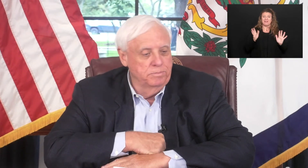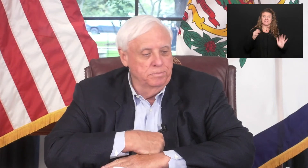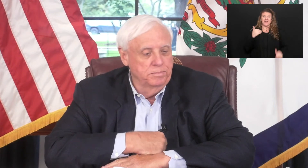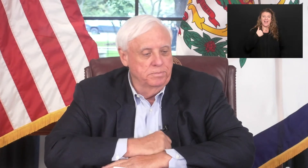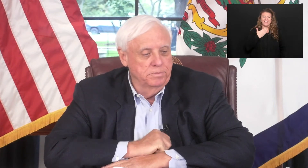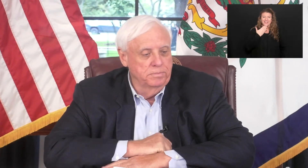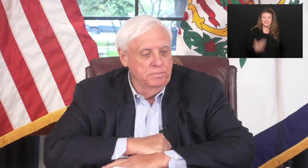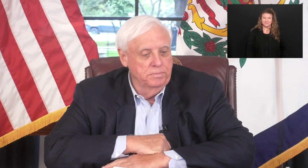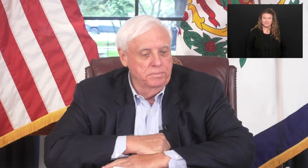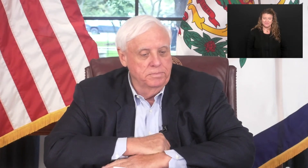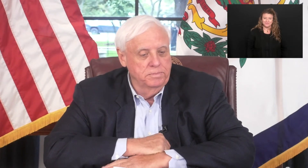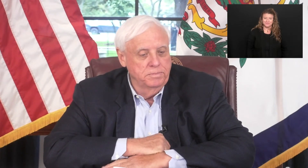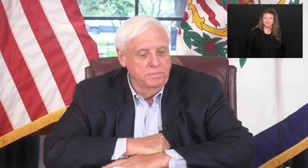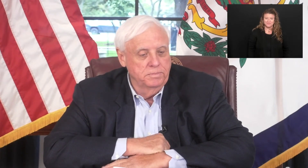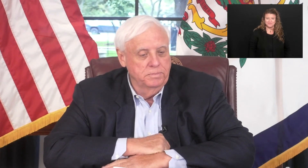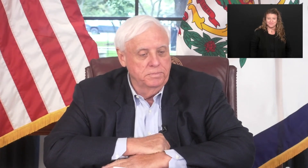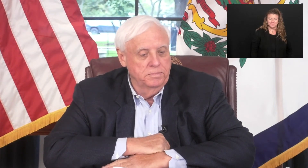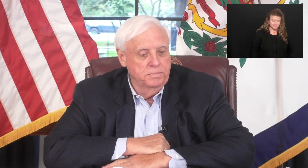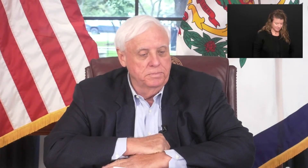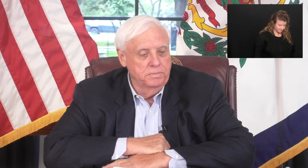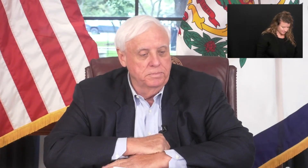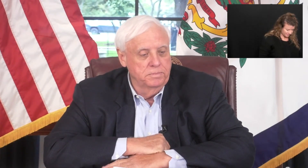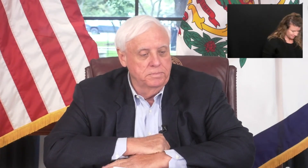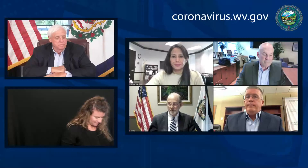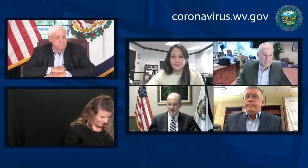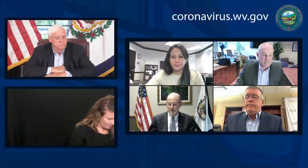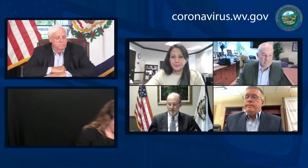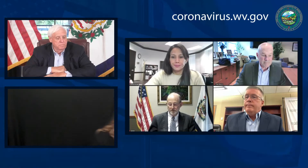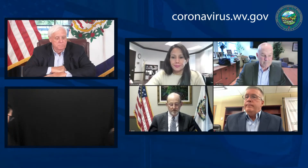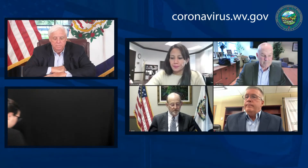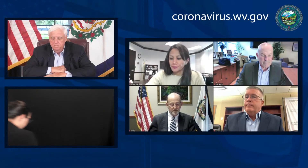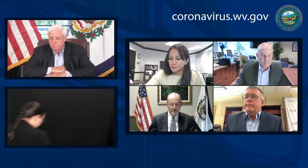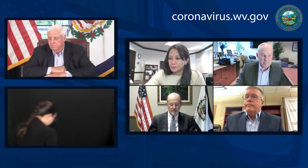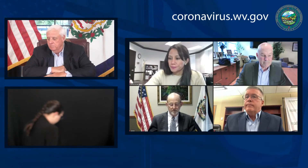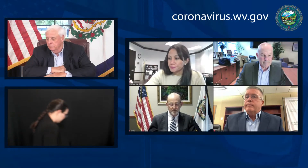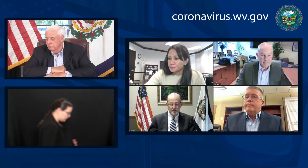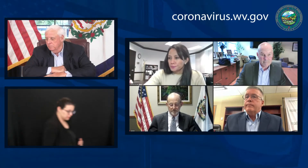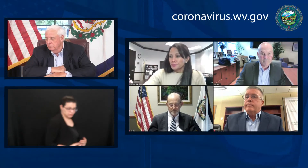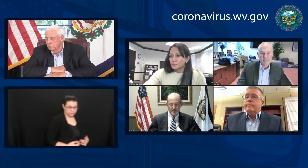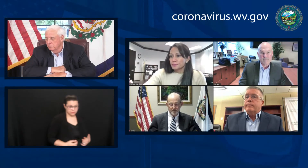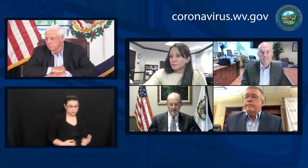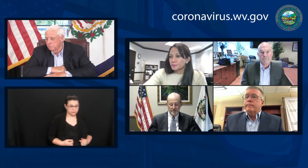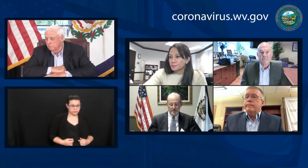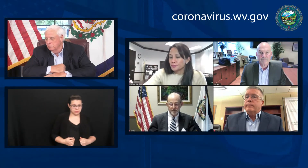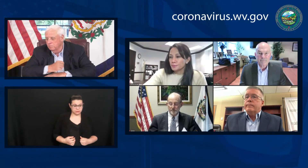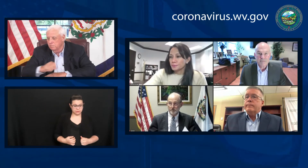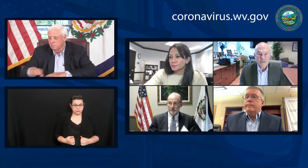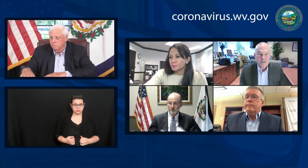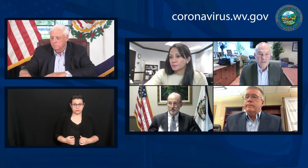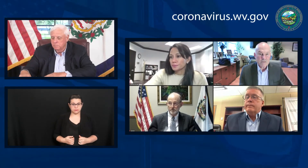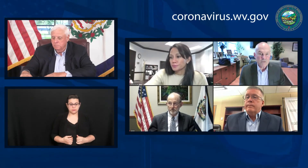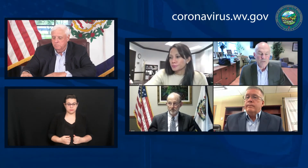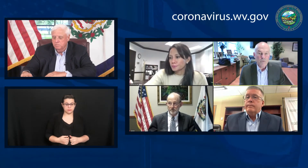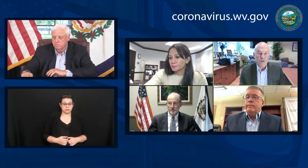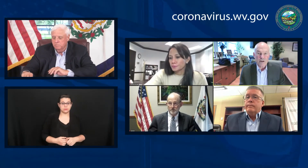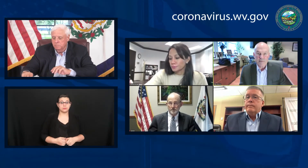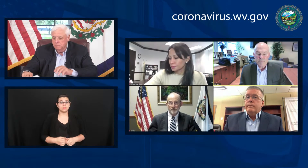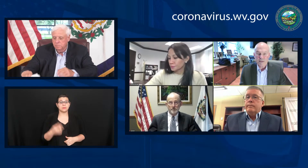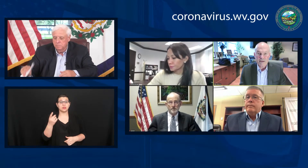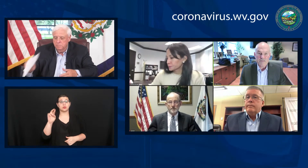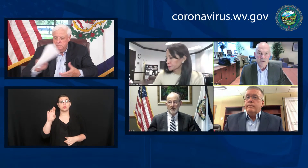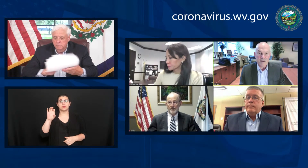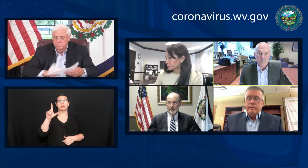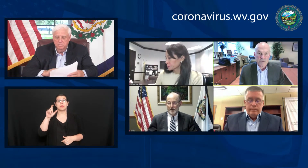now. All right, thank you, Governor. Let's now go to Dr. Clay Marsh, our coronavirus czar. Well, good